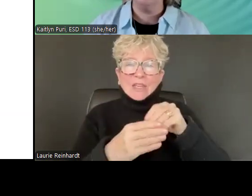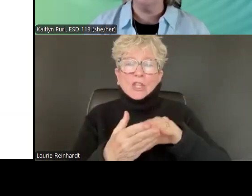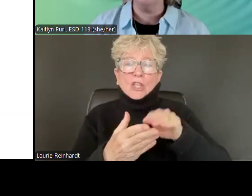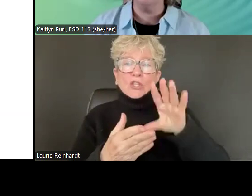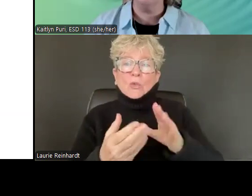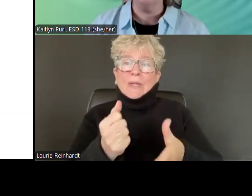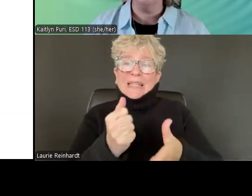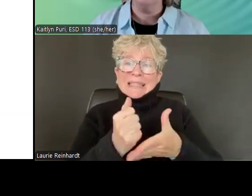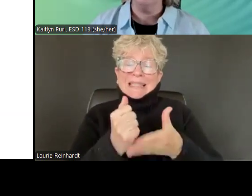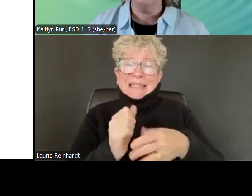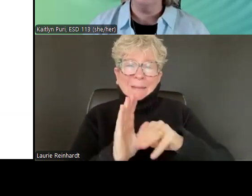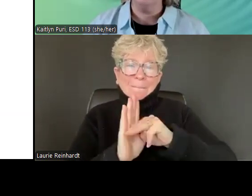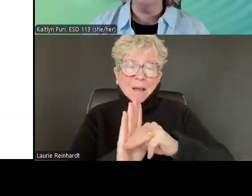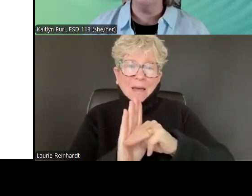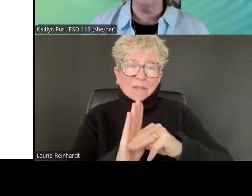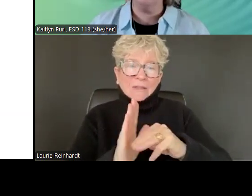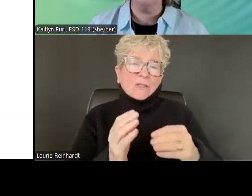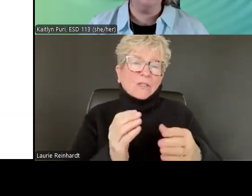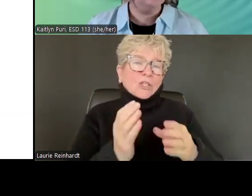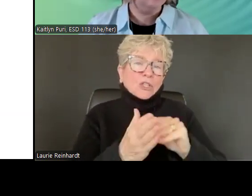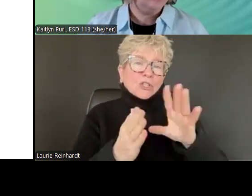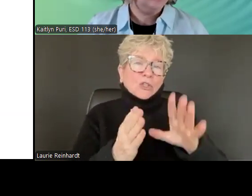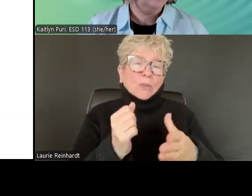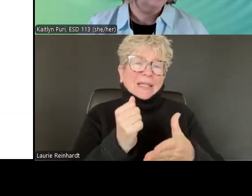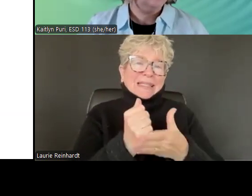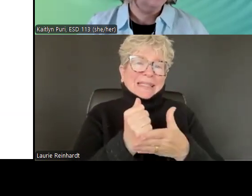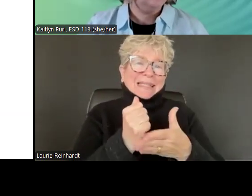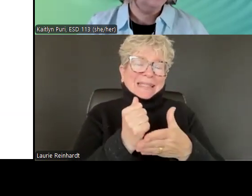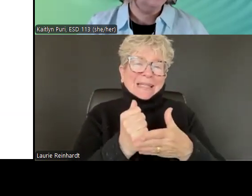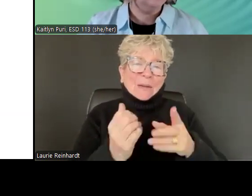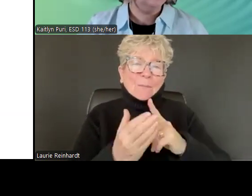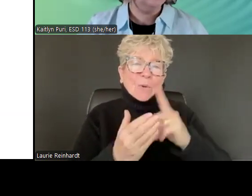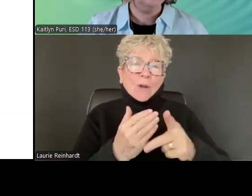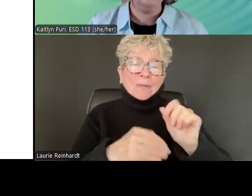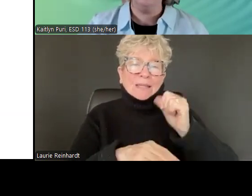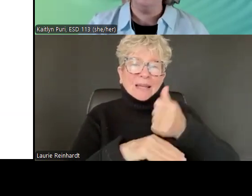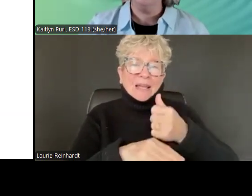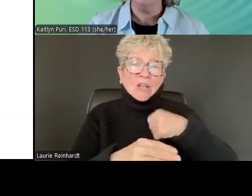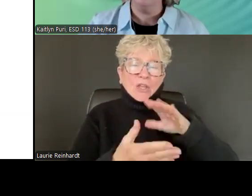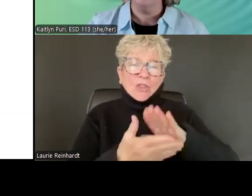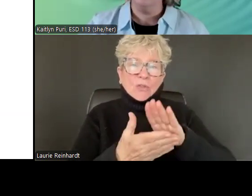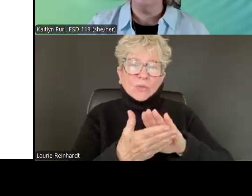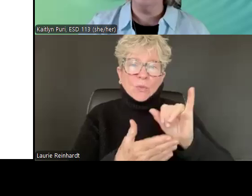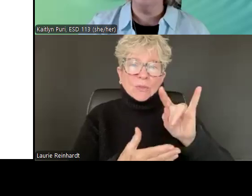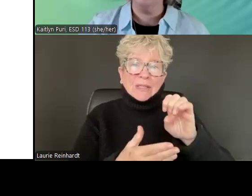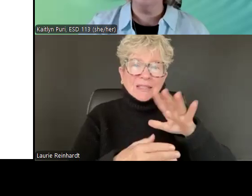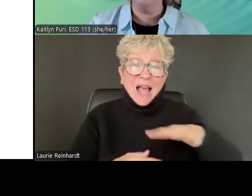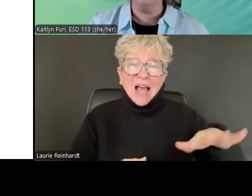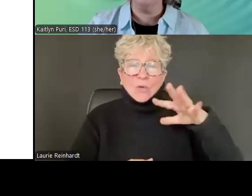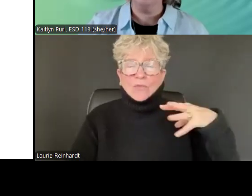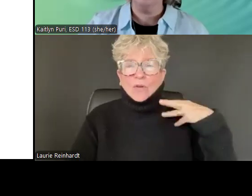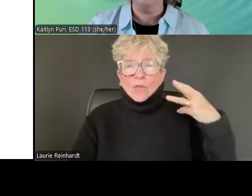model. Student assistance programs are embedded in school sites throughout the state of Washington and